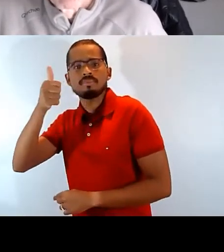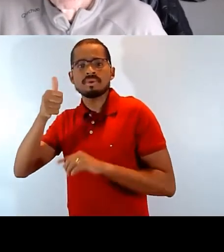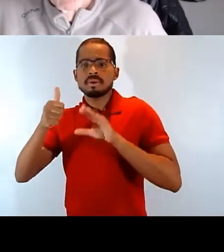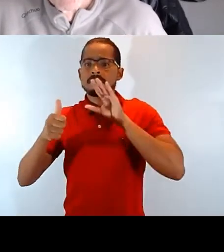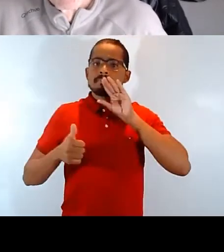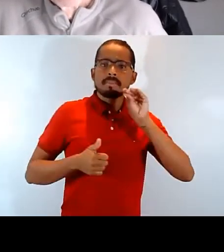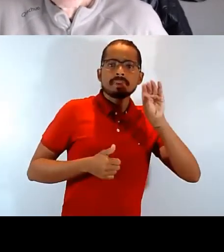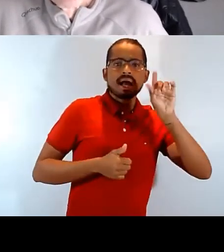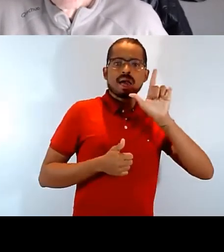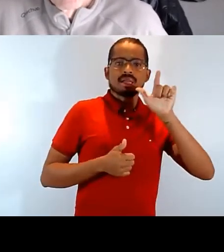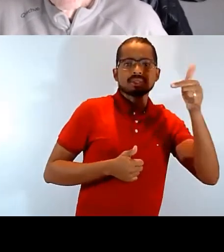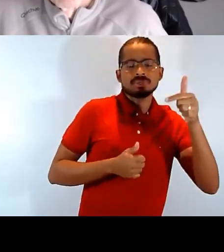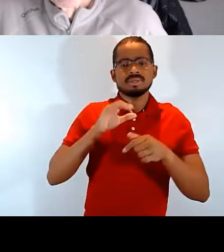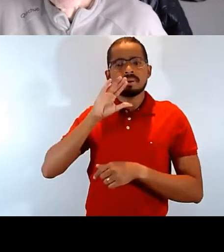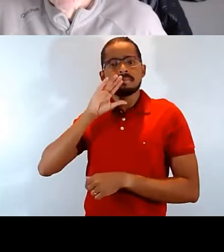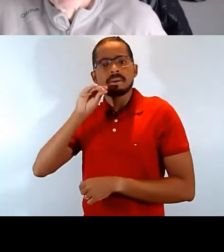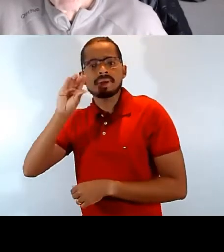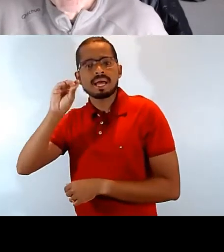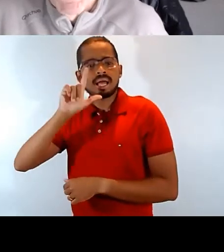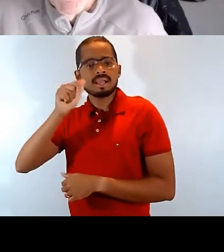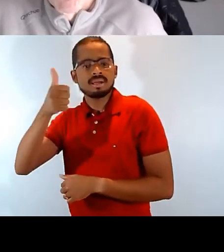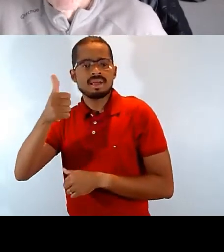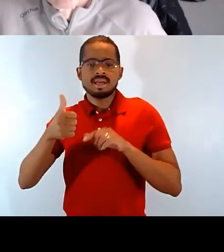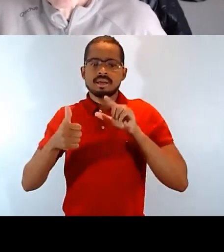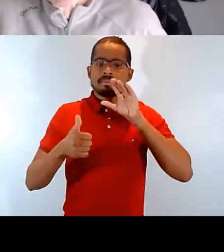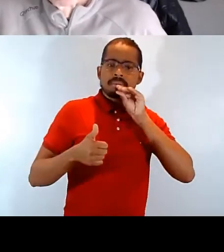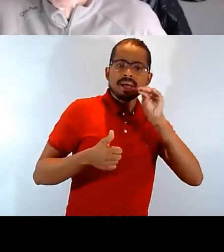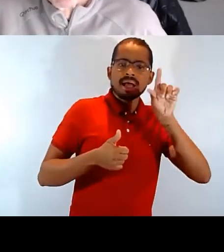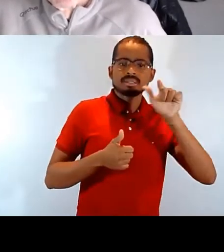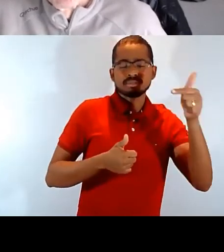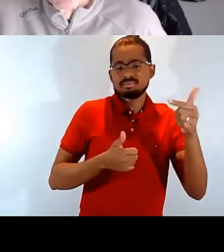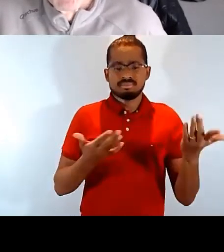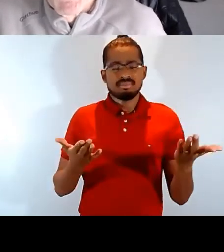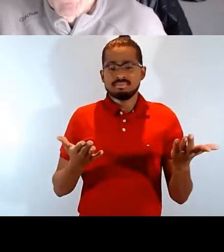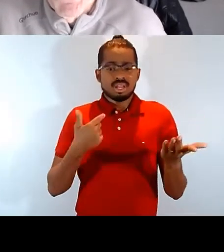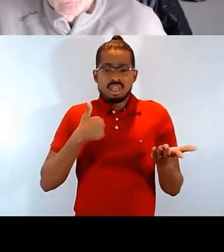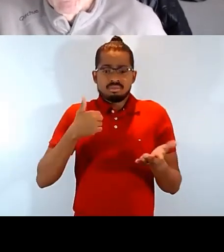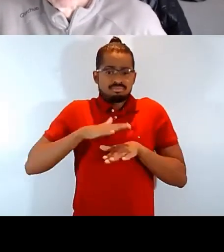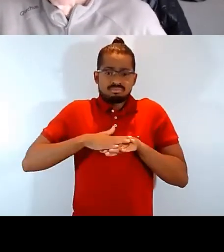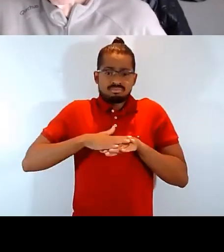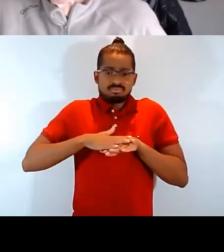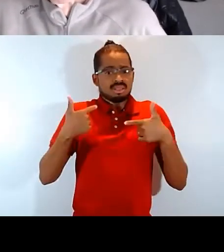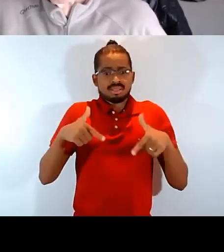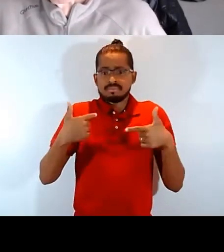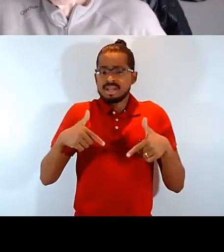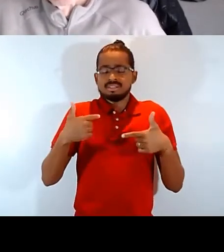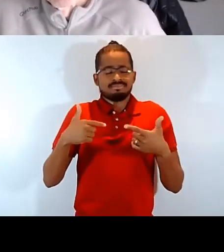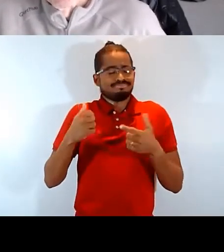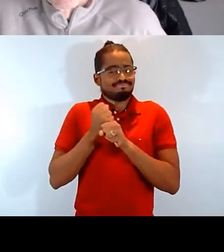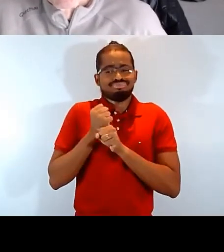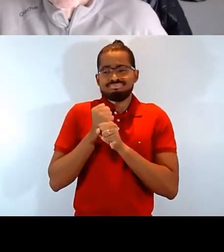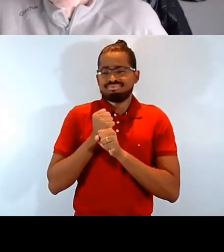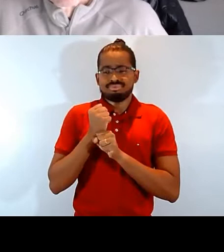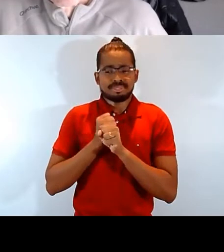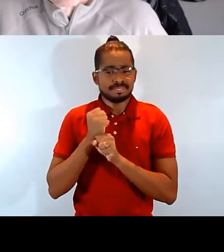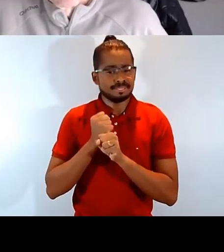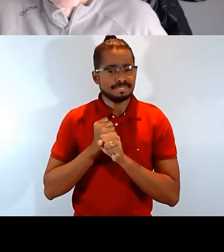working for many years for OECD, for